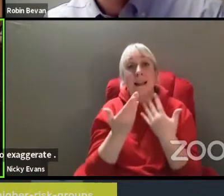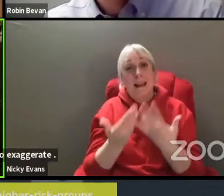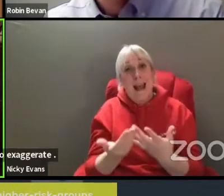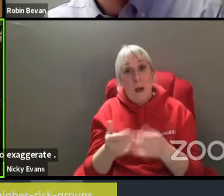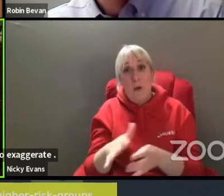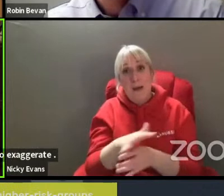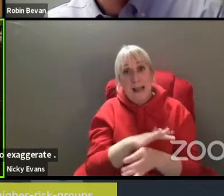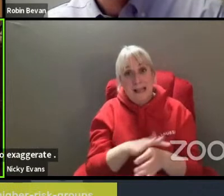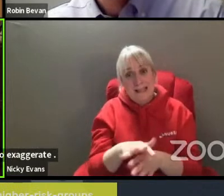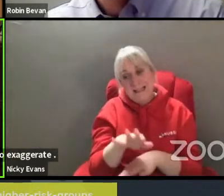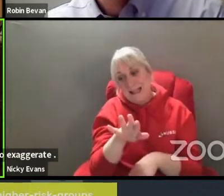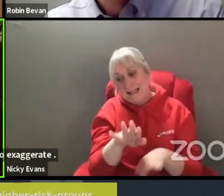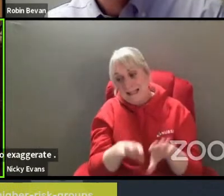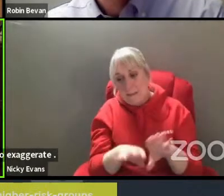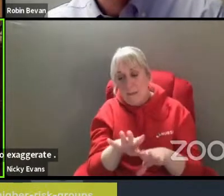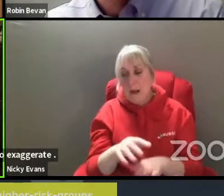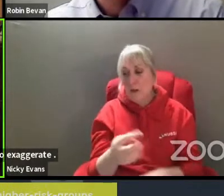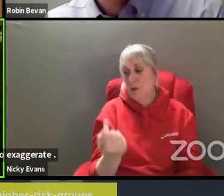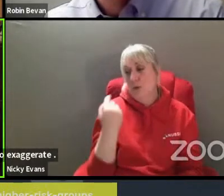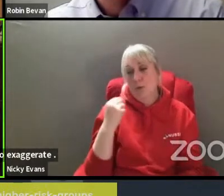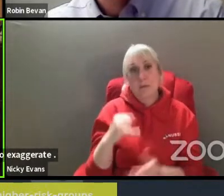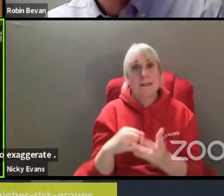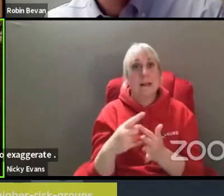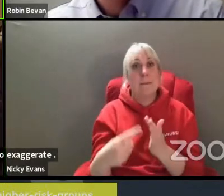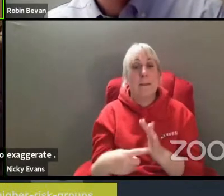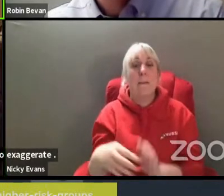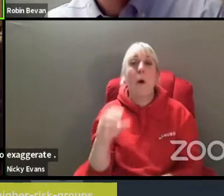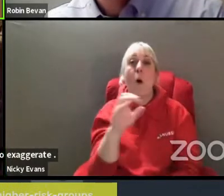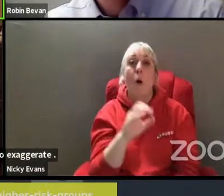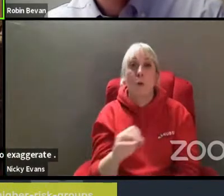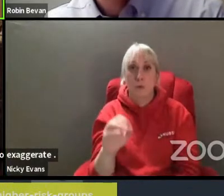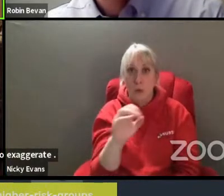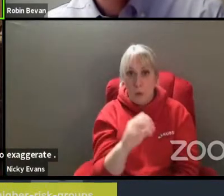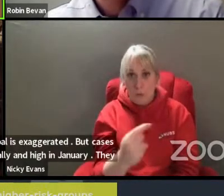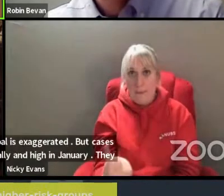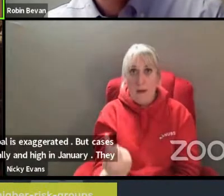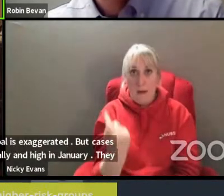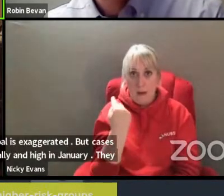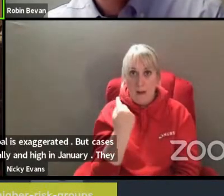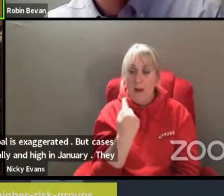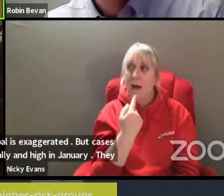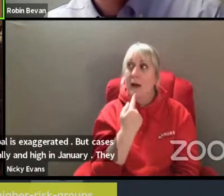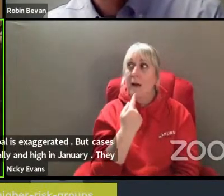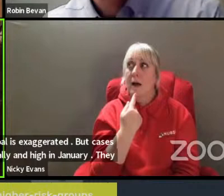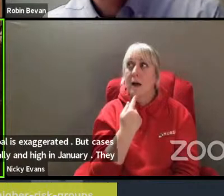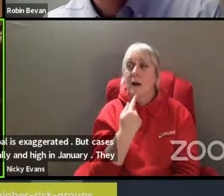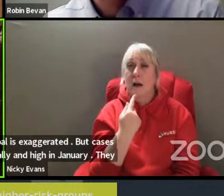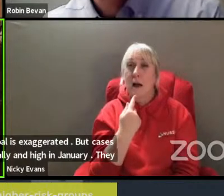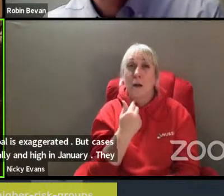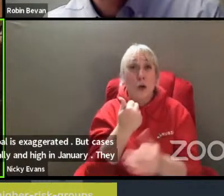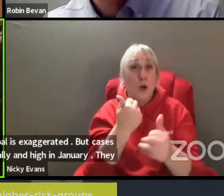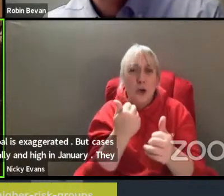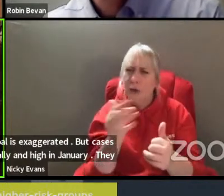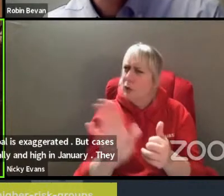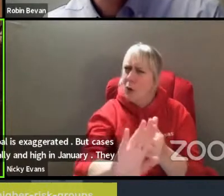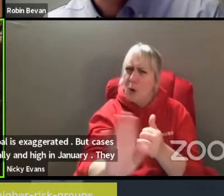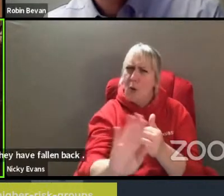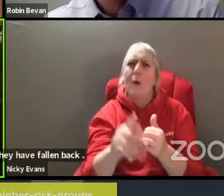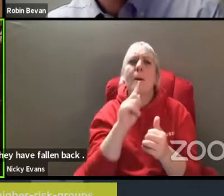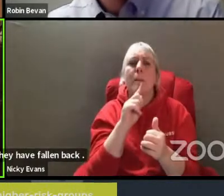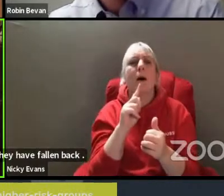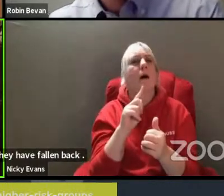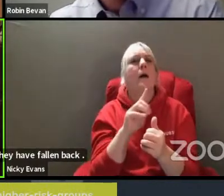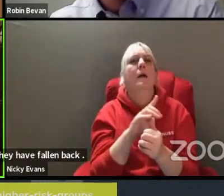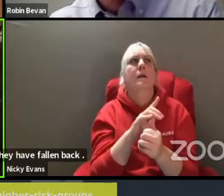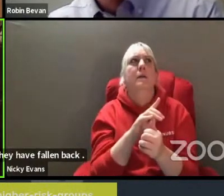they were in September and October. And that isn't good, but it's not where they were in December. Now, that means that